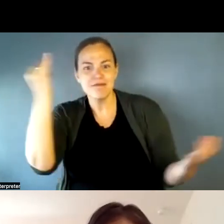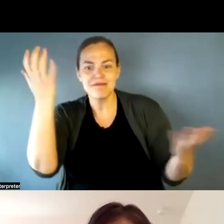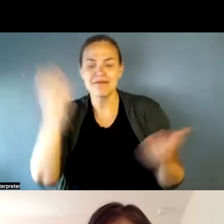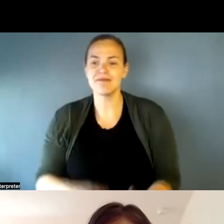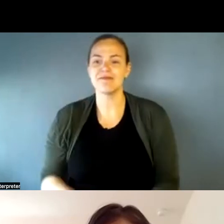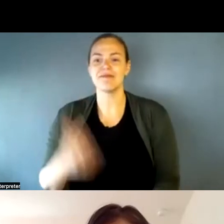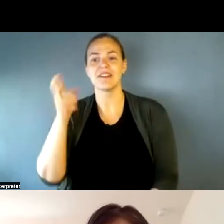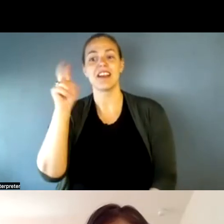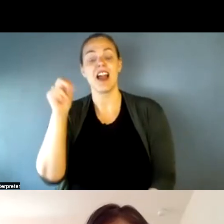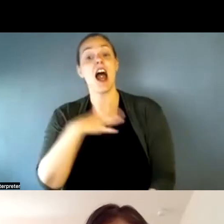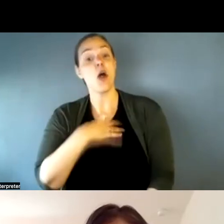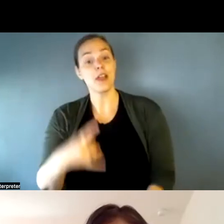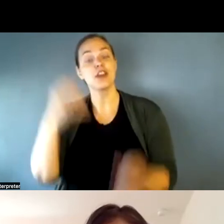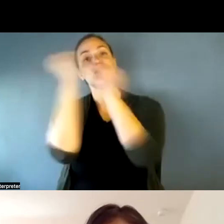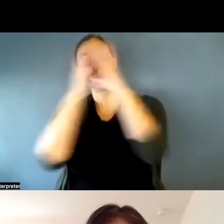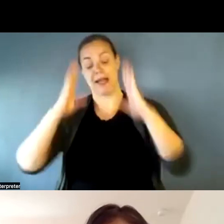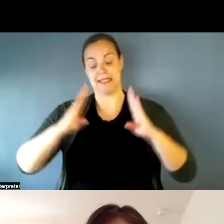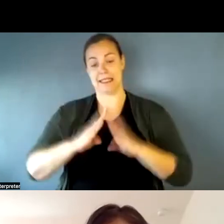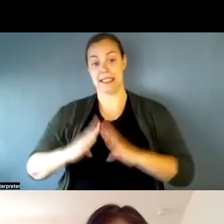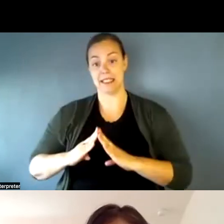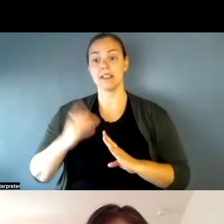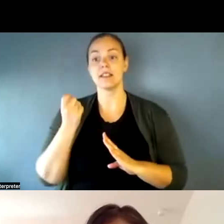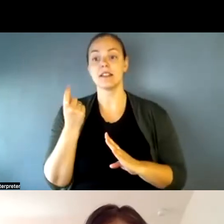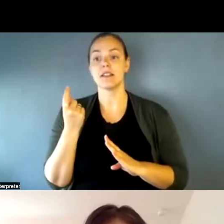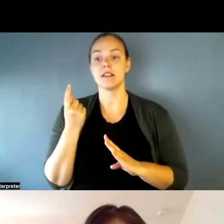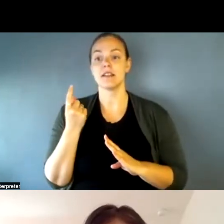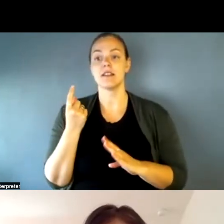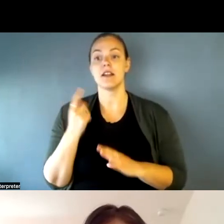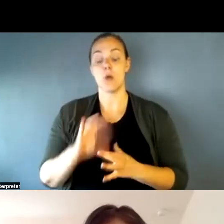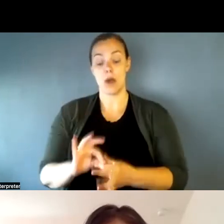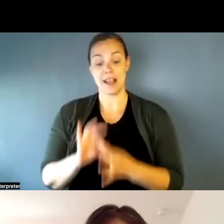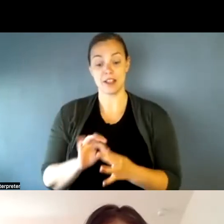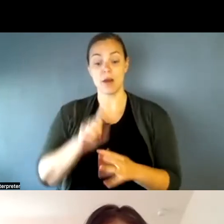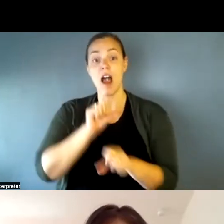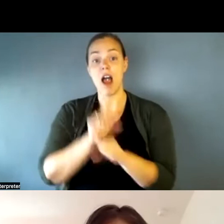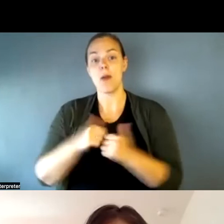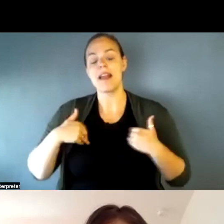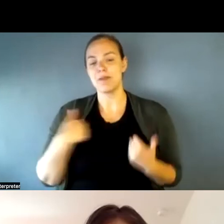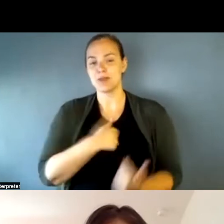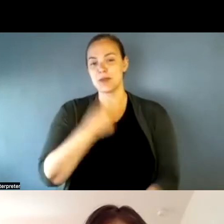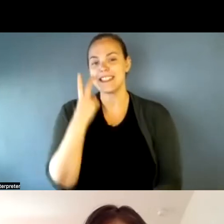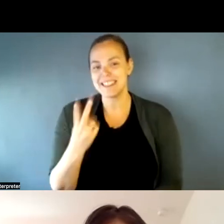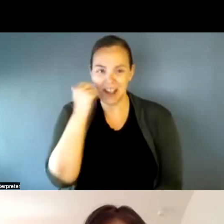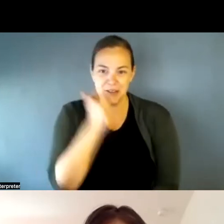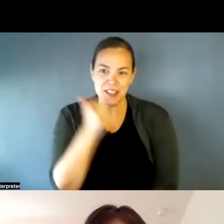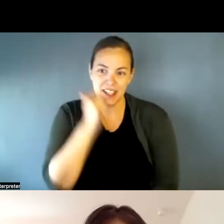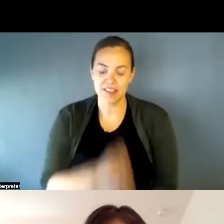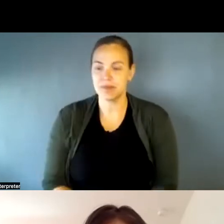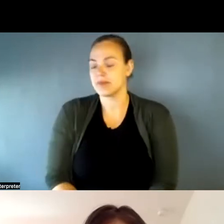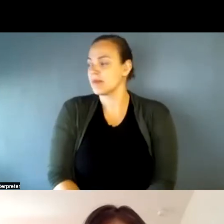like to envision a city where more of our relationships with animals are with the animals we see every day. So